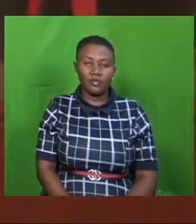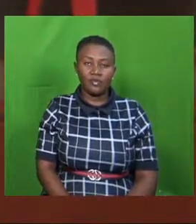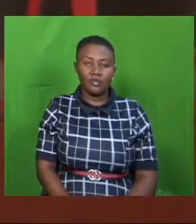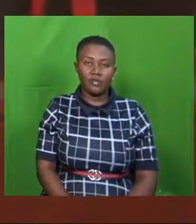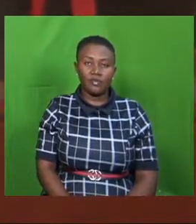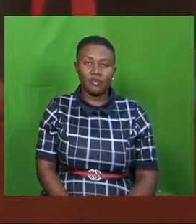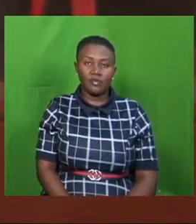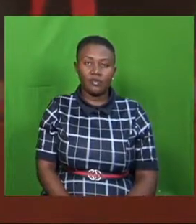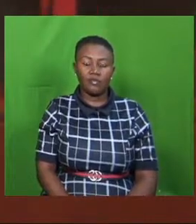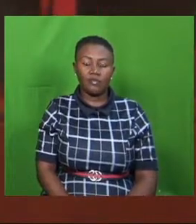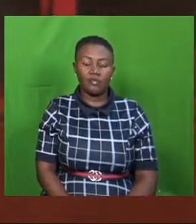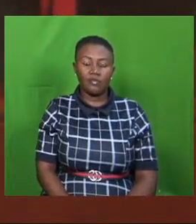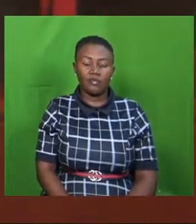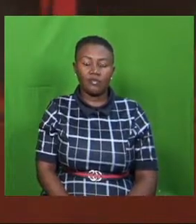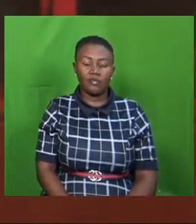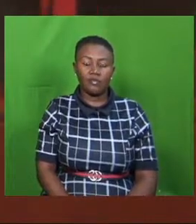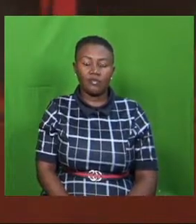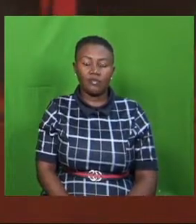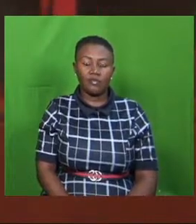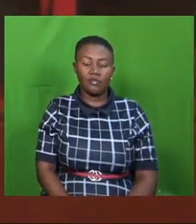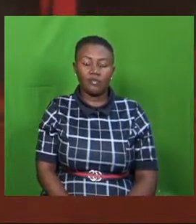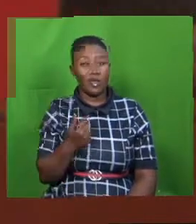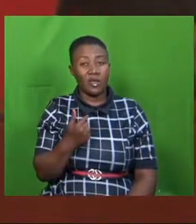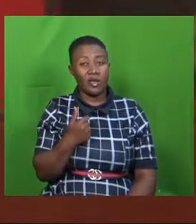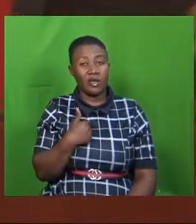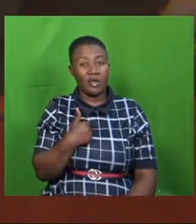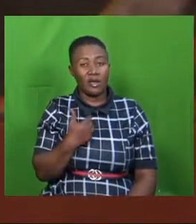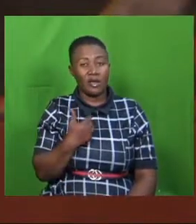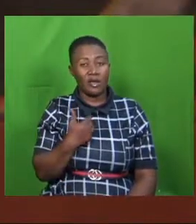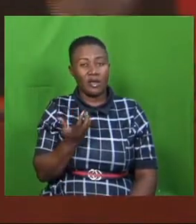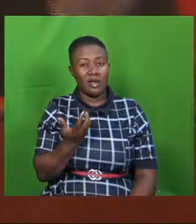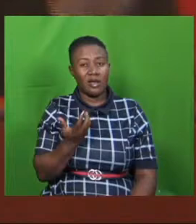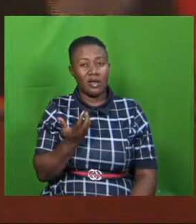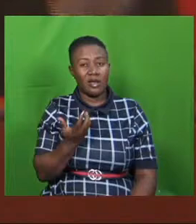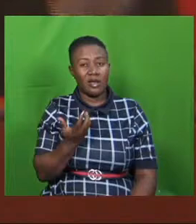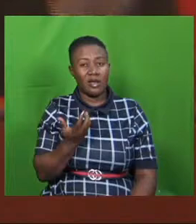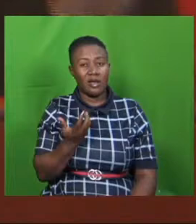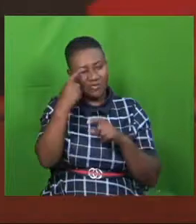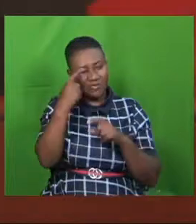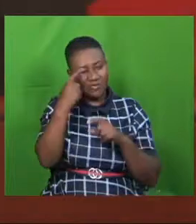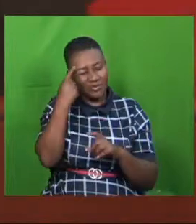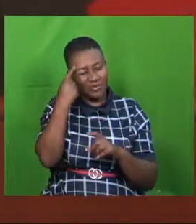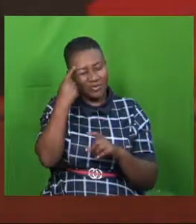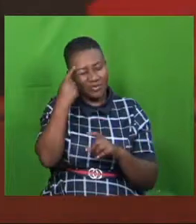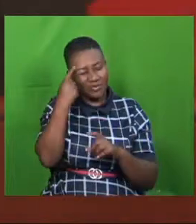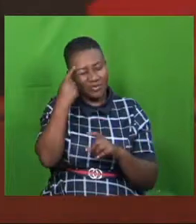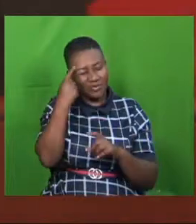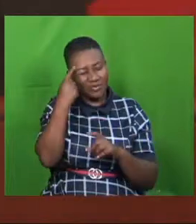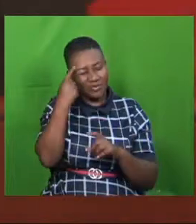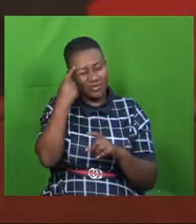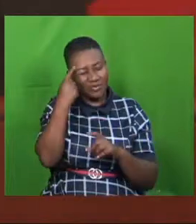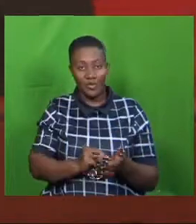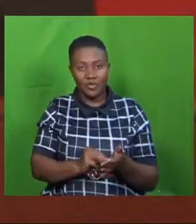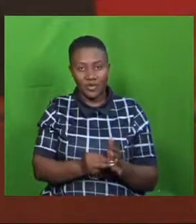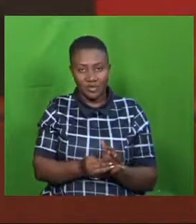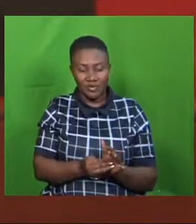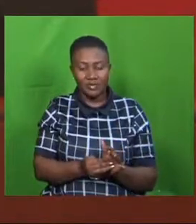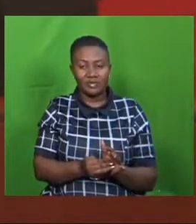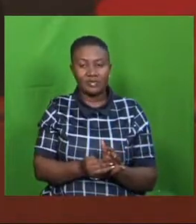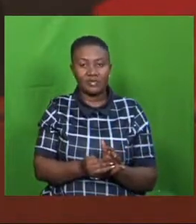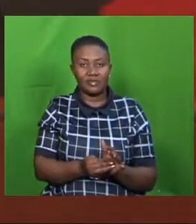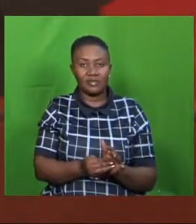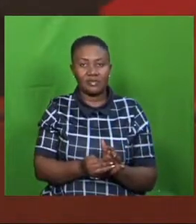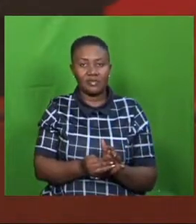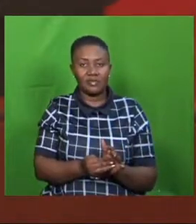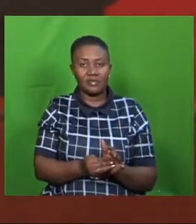I may have to suspend sitting for just a few minutes and attend to some urgent